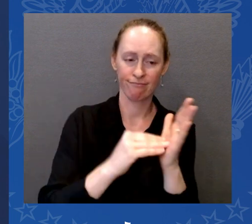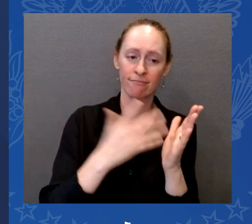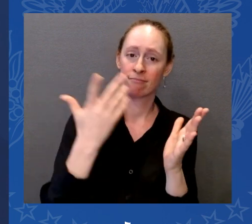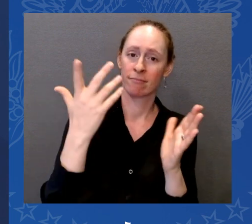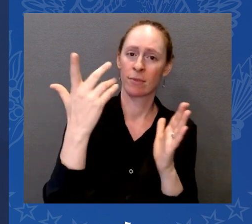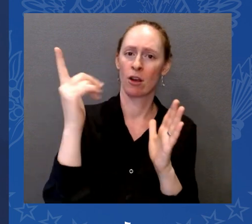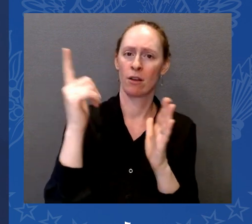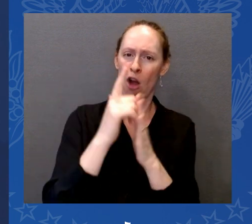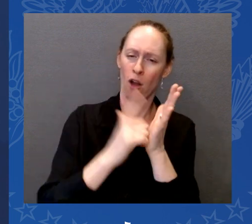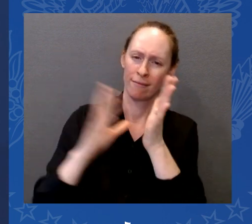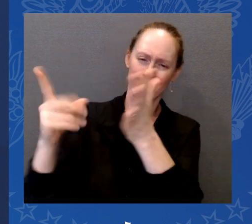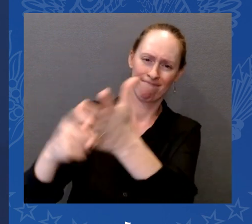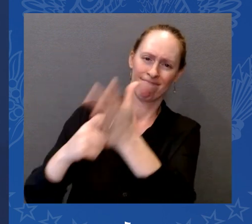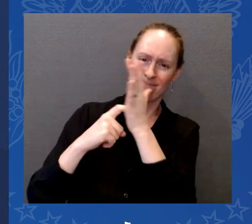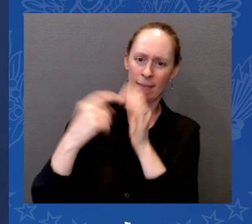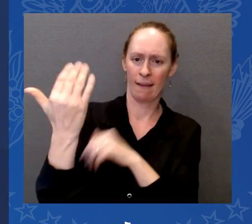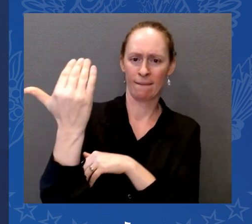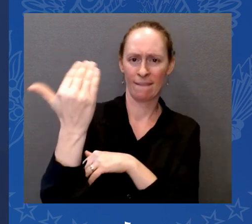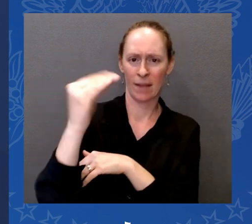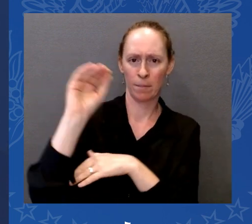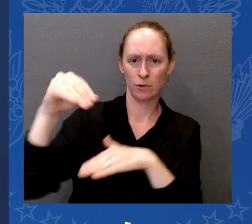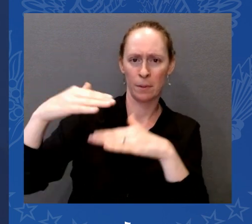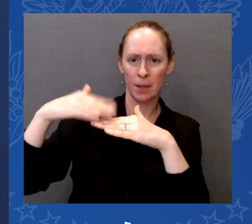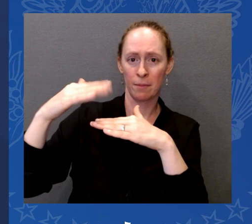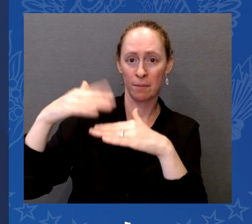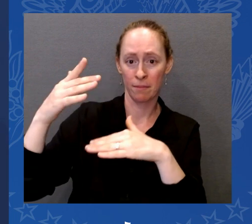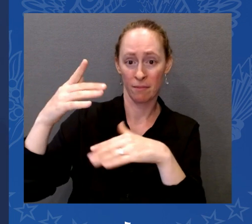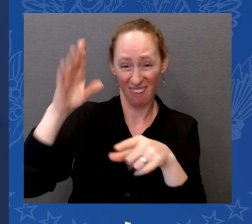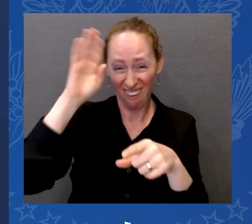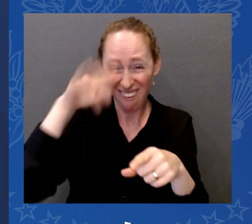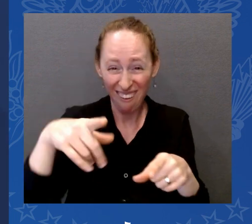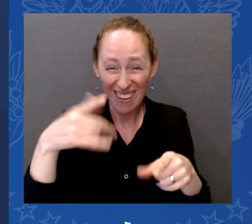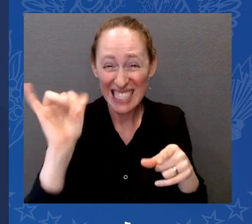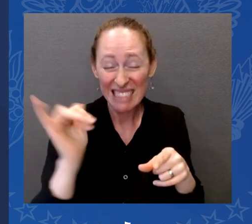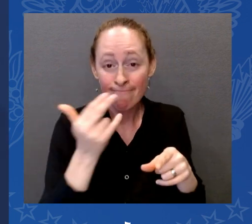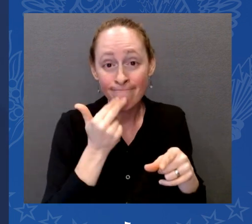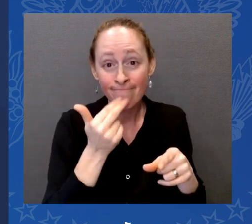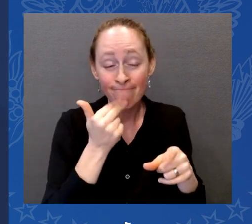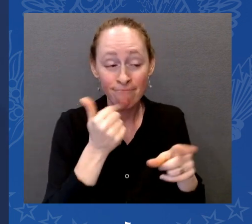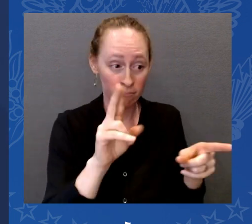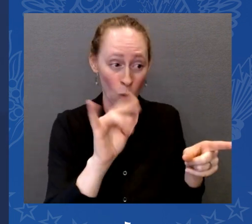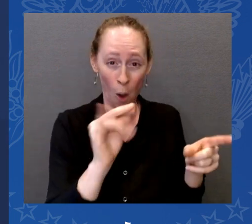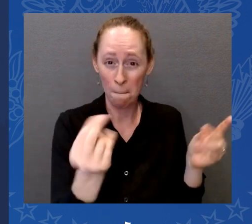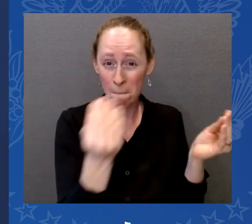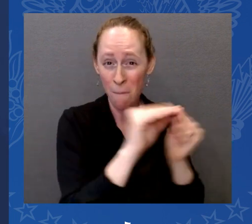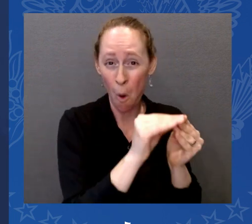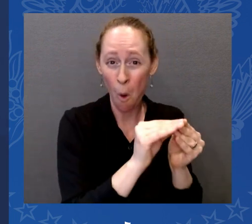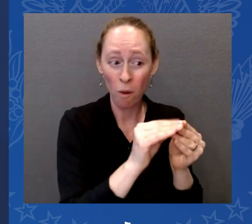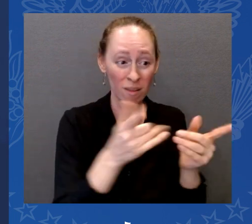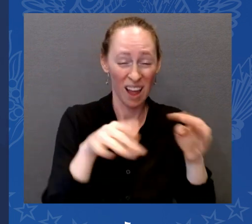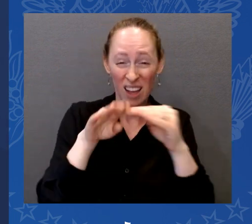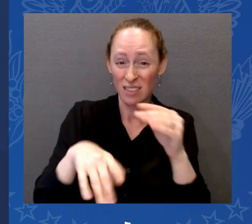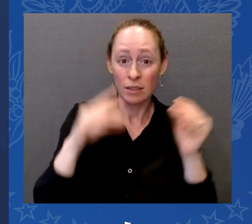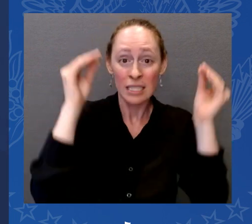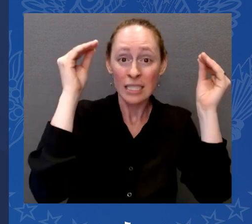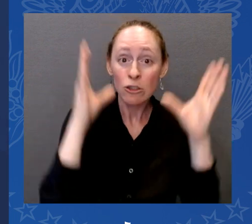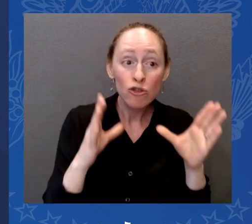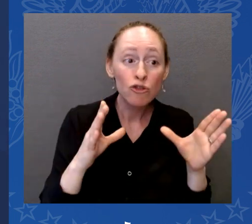members in your tax. That's less than school teachers, firefighters, cops pay. But that